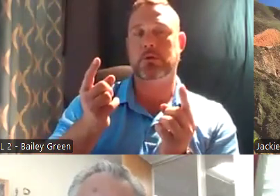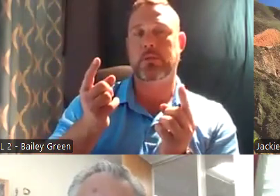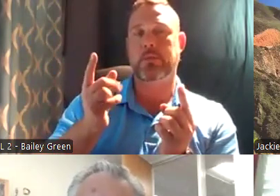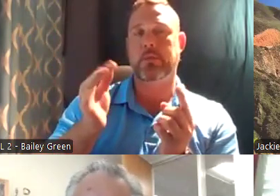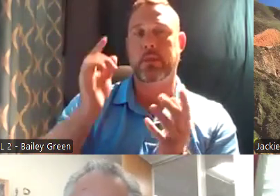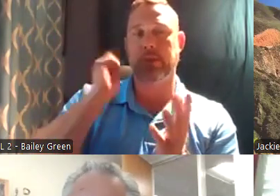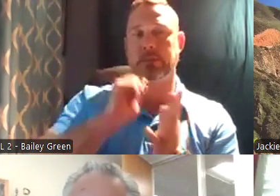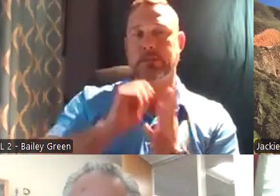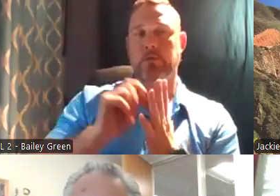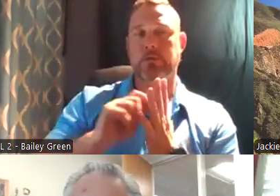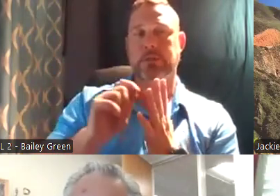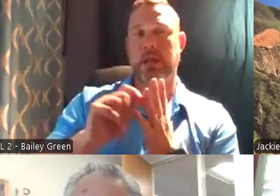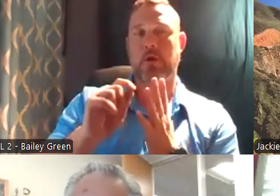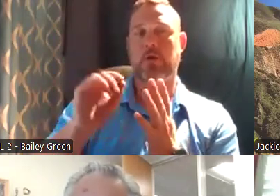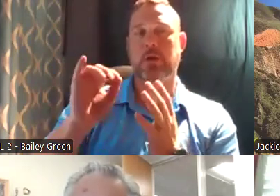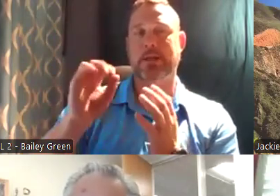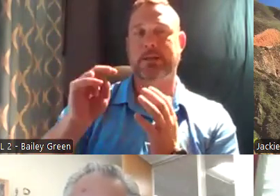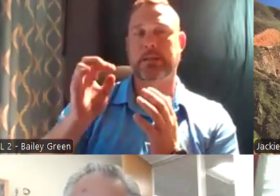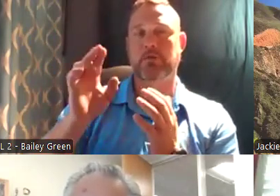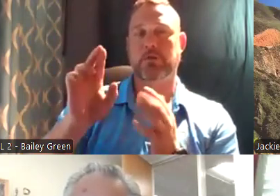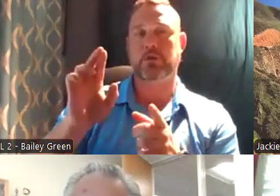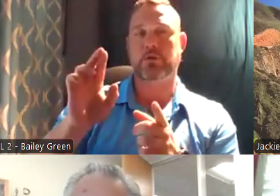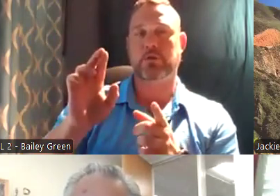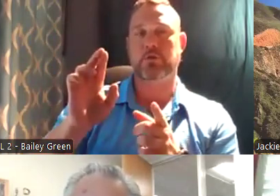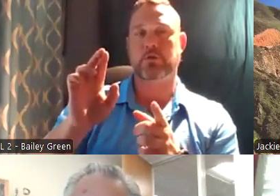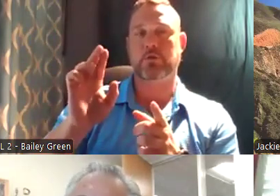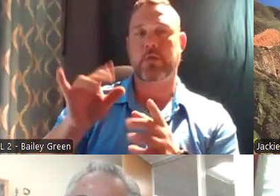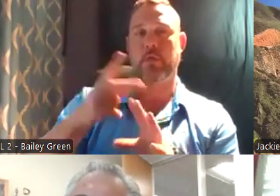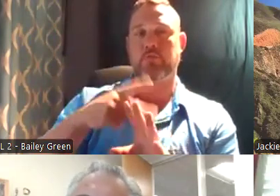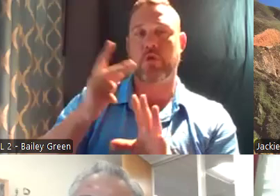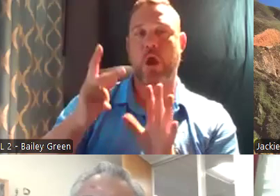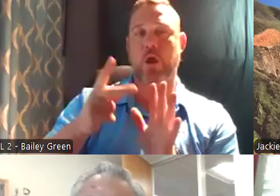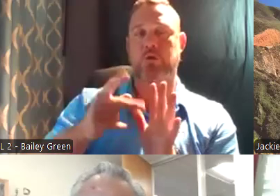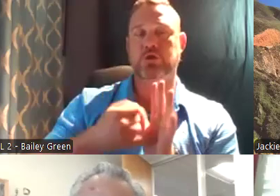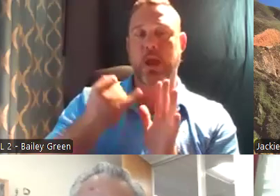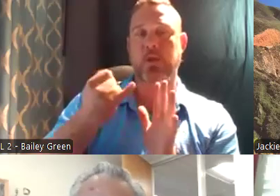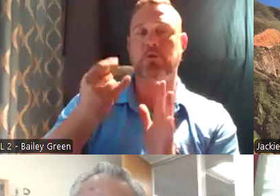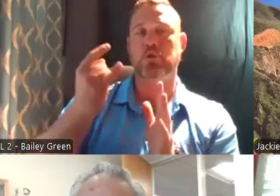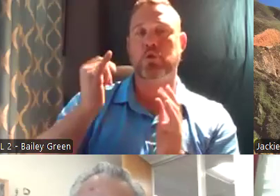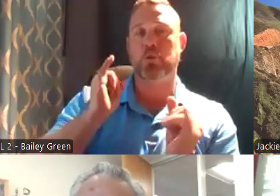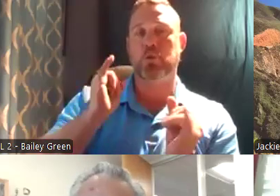of the Interior, Deb Haaland's project to interview